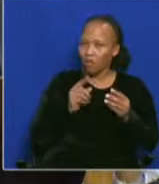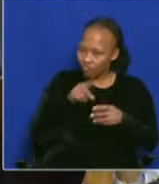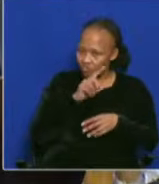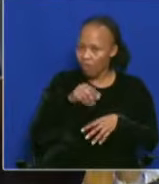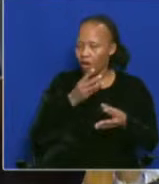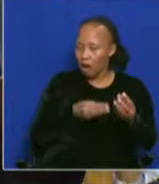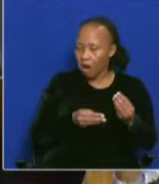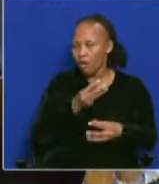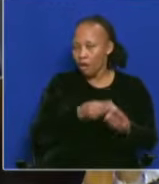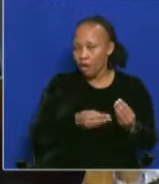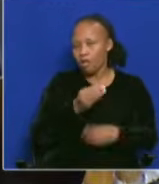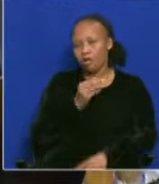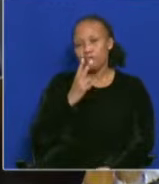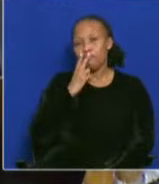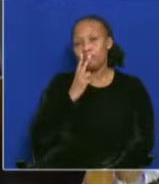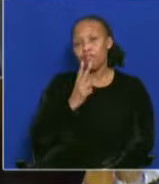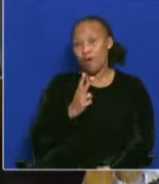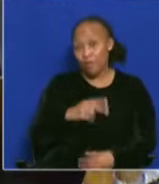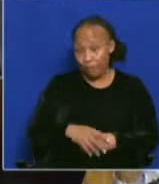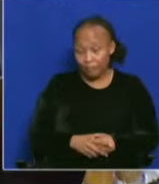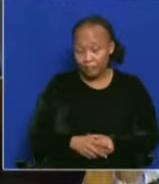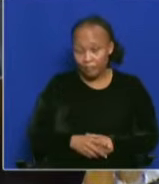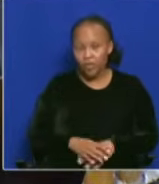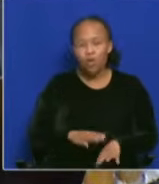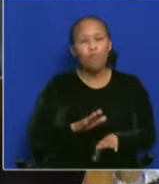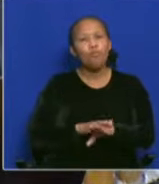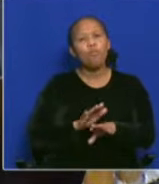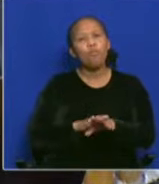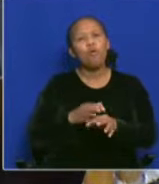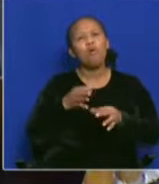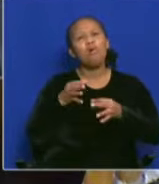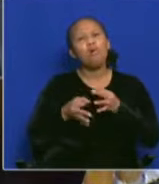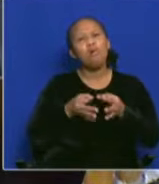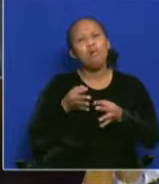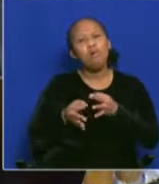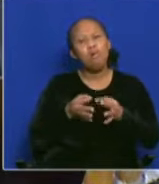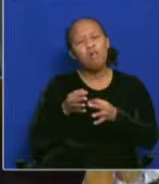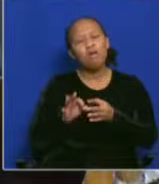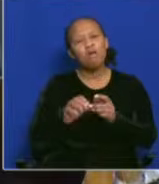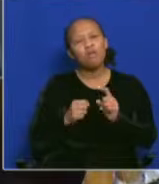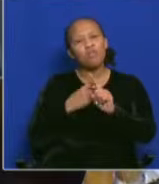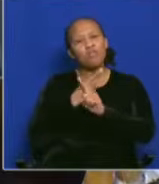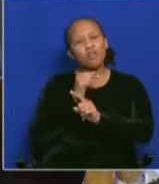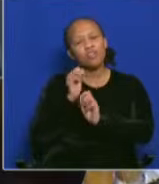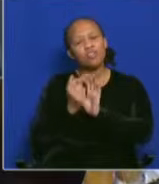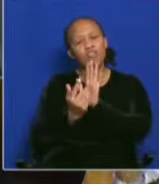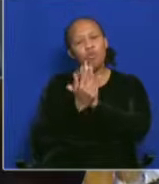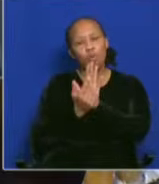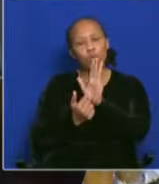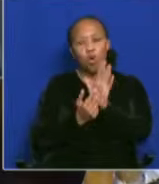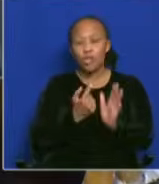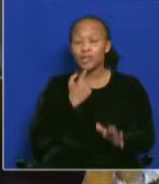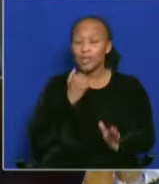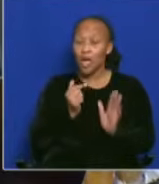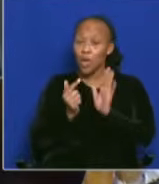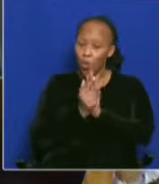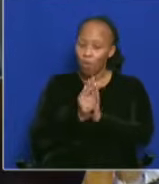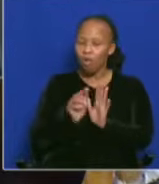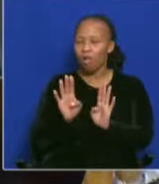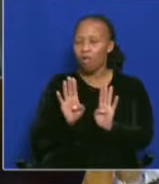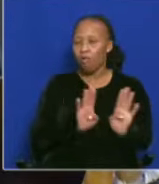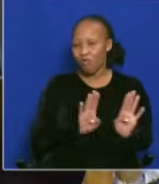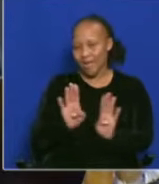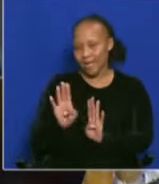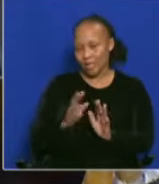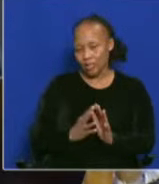He goes on to explain further contraventions of the law, and he says the unlawful conduct, and here's where he deals with